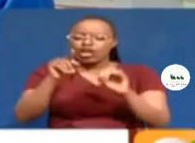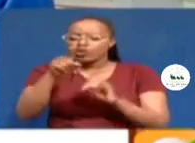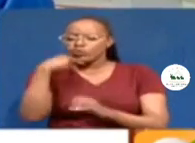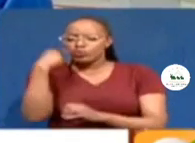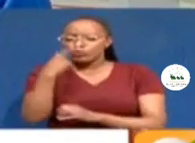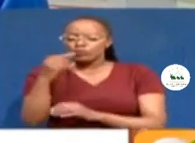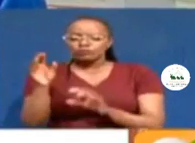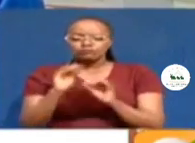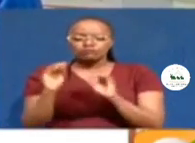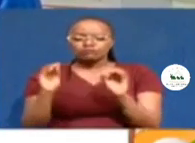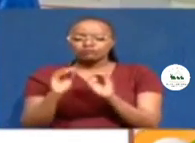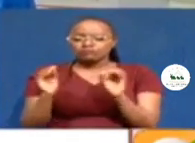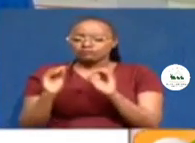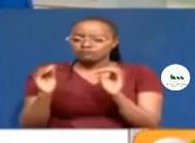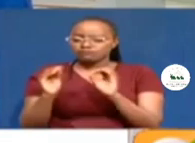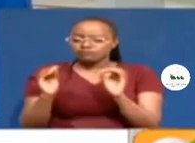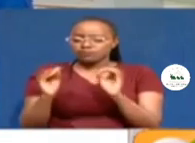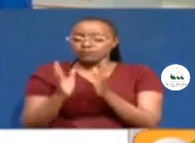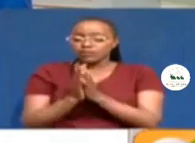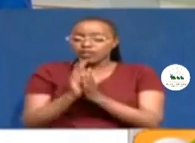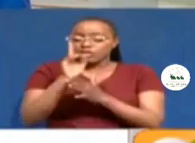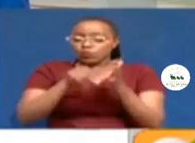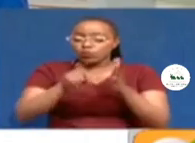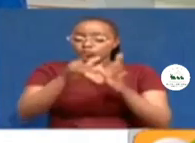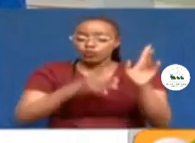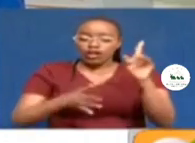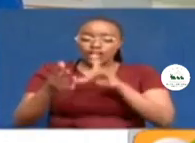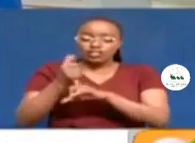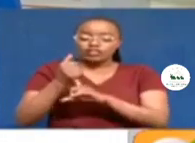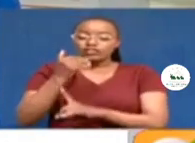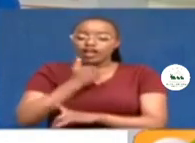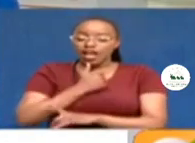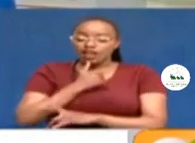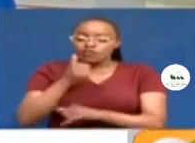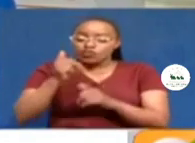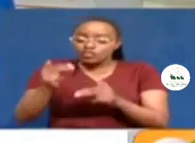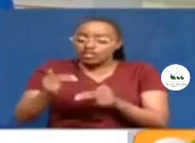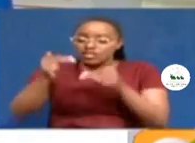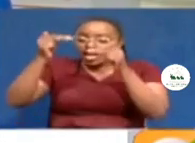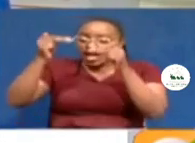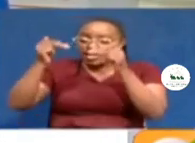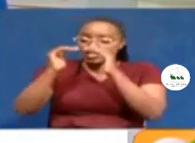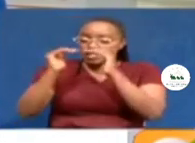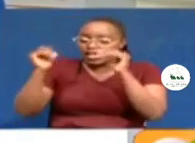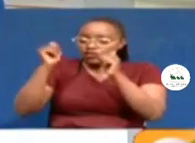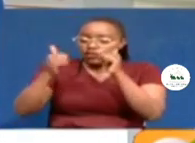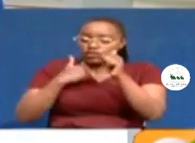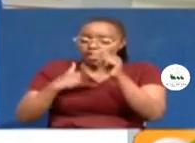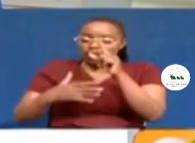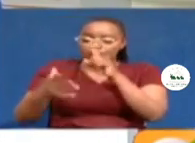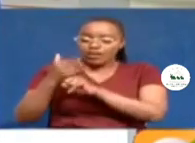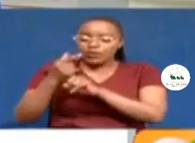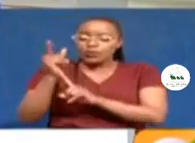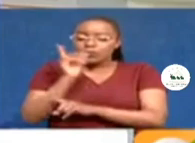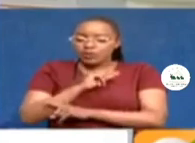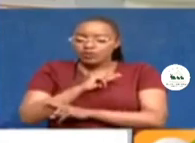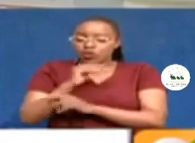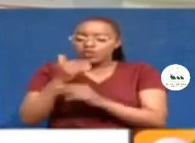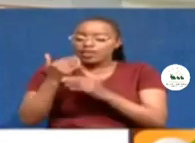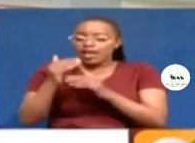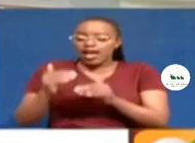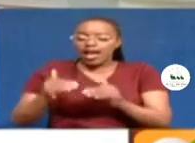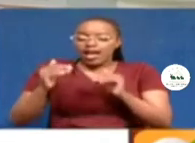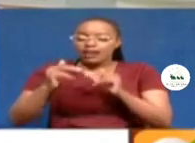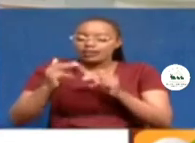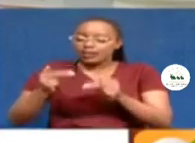are and what you have achieved, which high scales, you great heights you